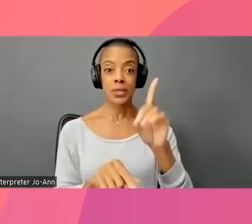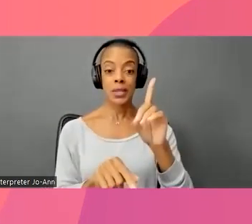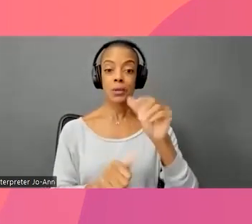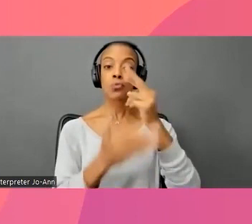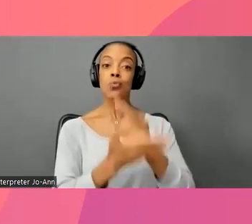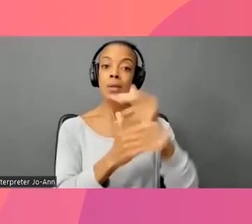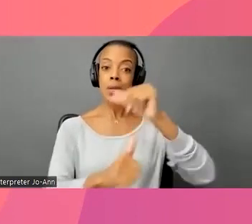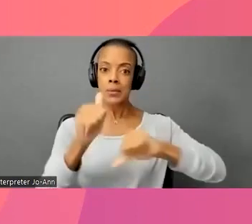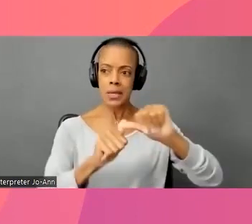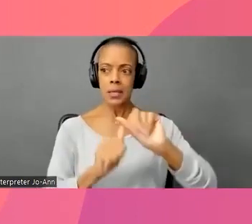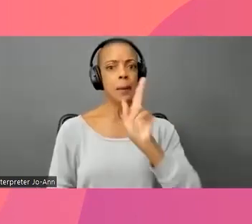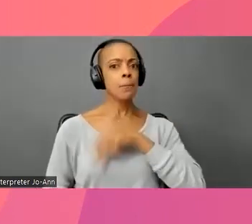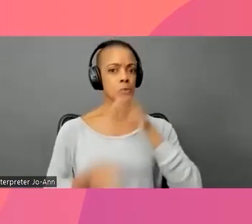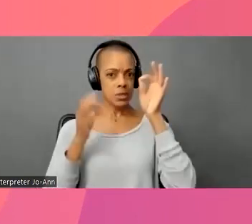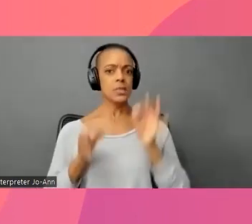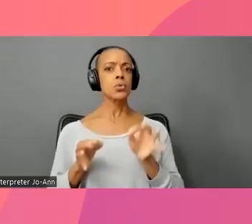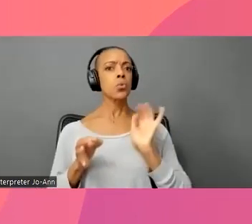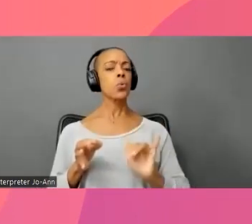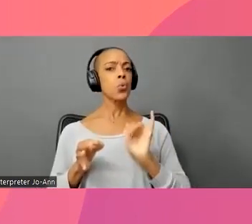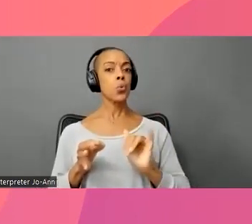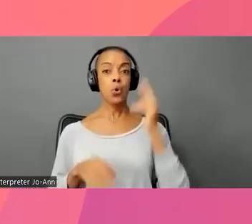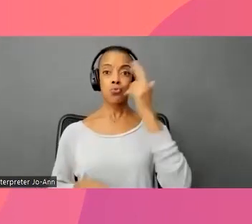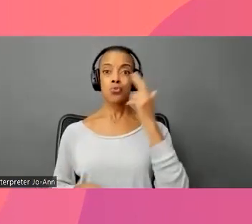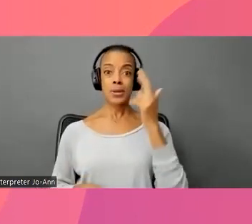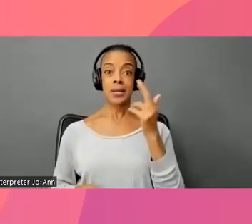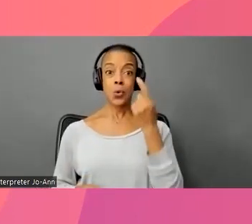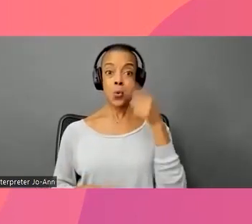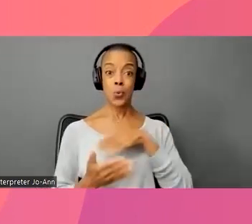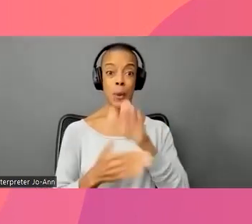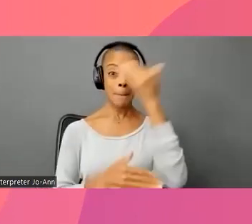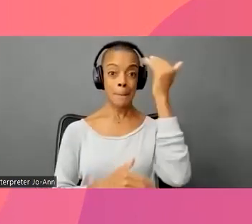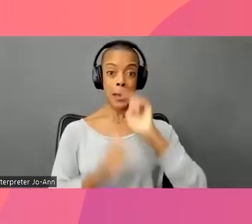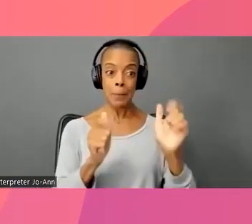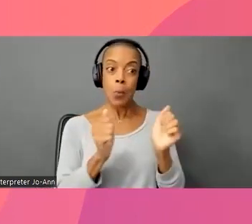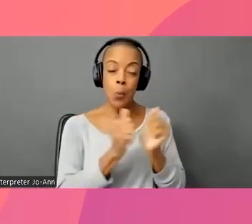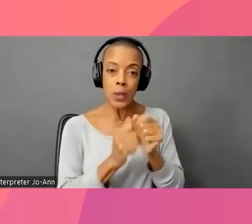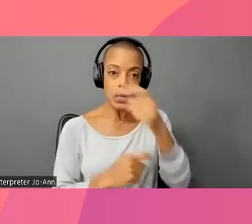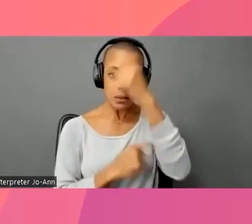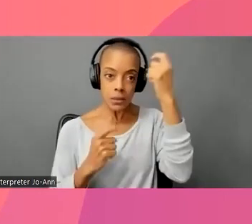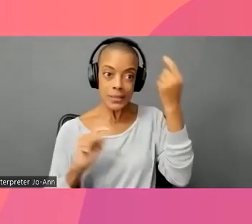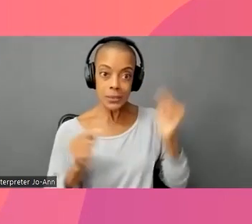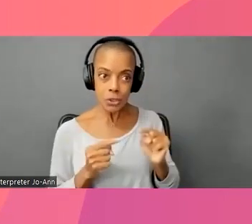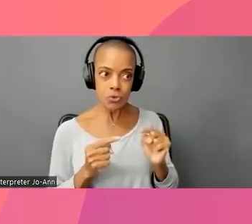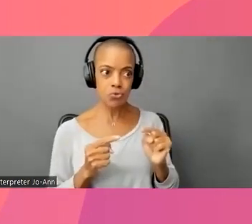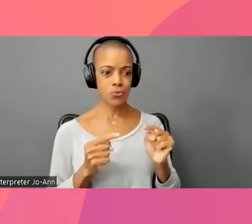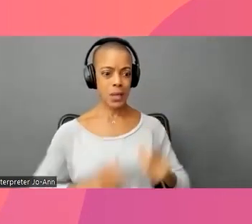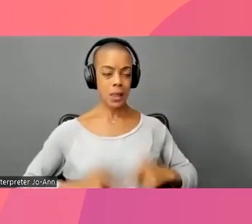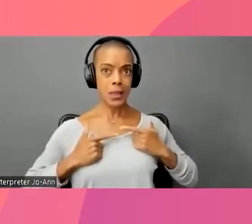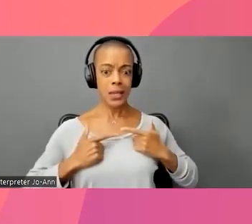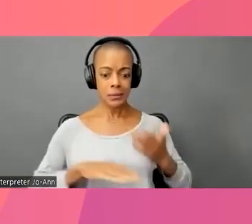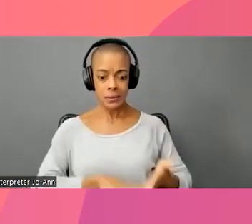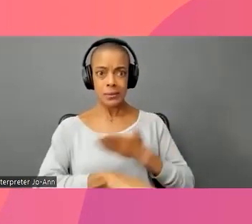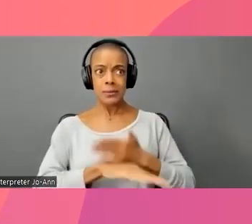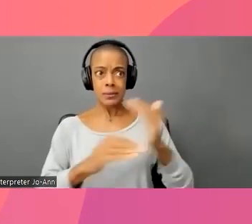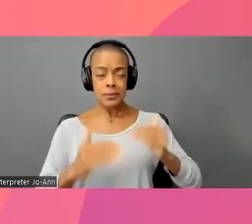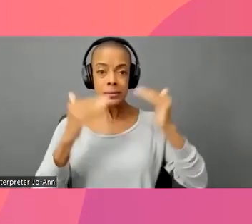personal decision the moment that I realized that the only way that Black people with traumatic brain injury can have a chance at a life worth living is if people